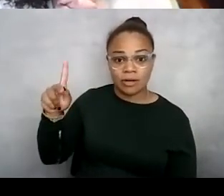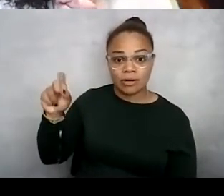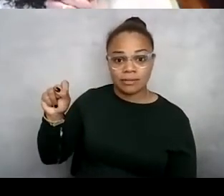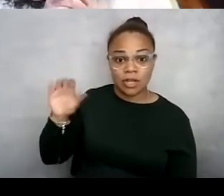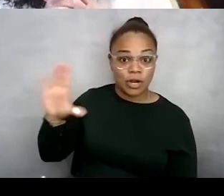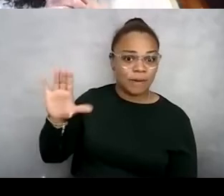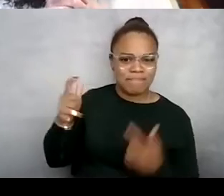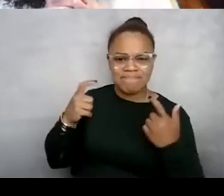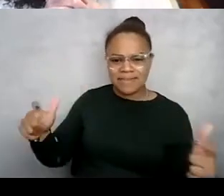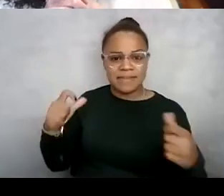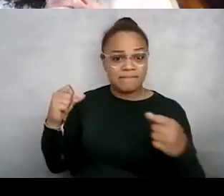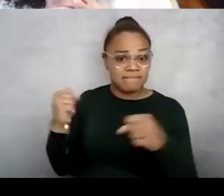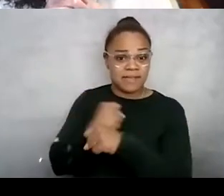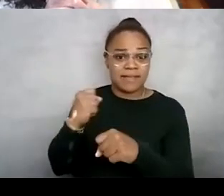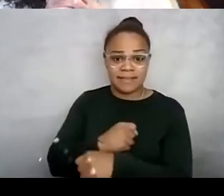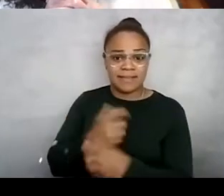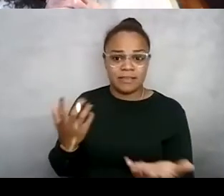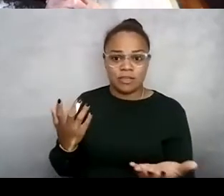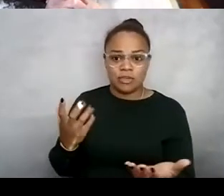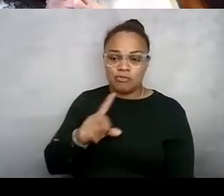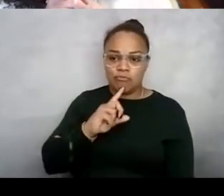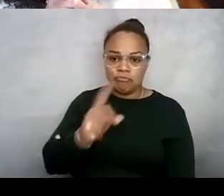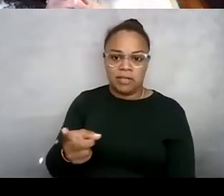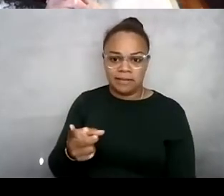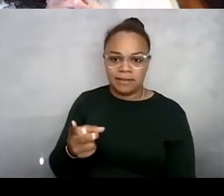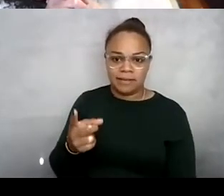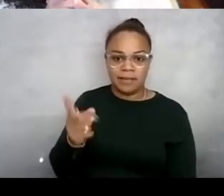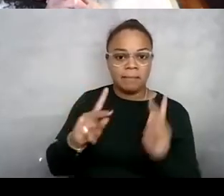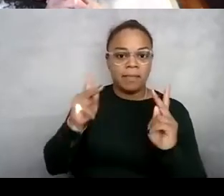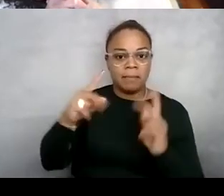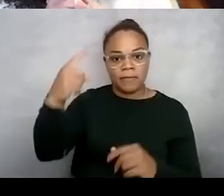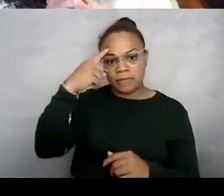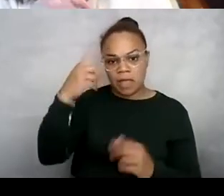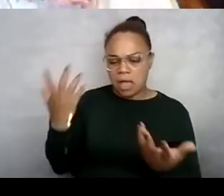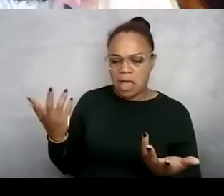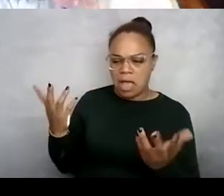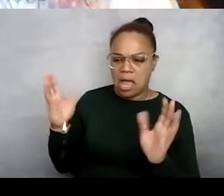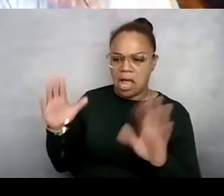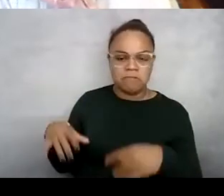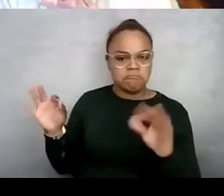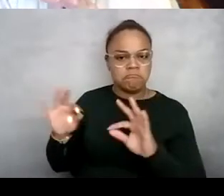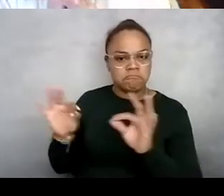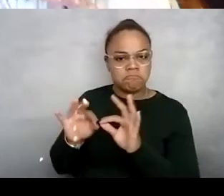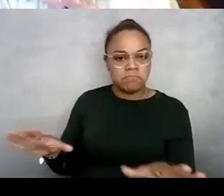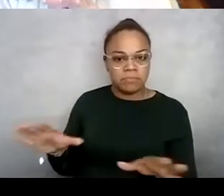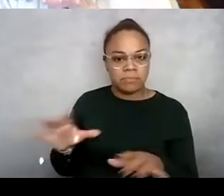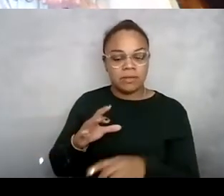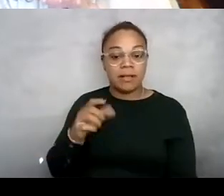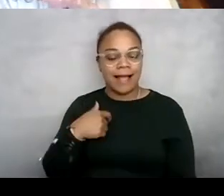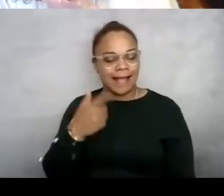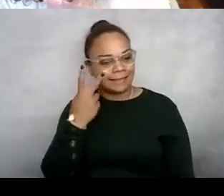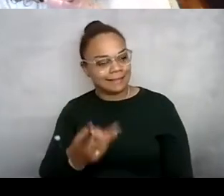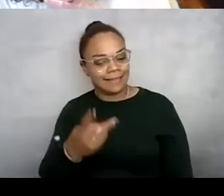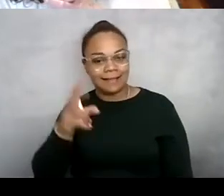stand was not seen as something anyone would ever do. I look at in North